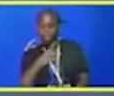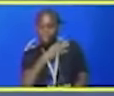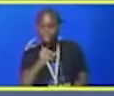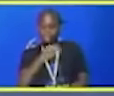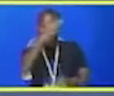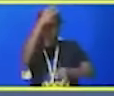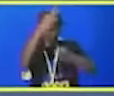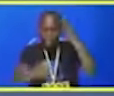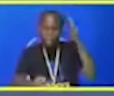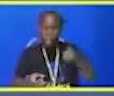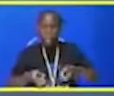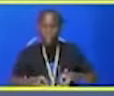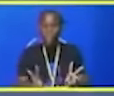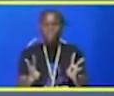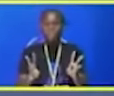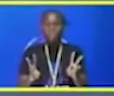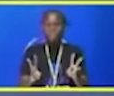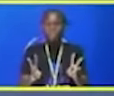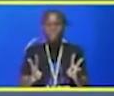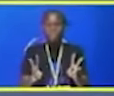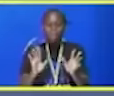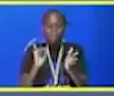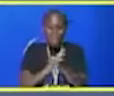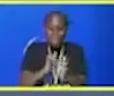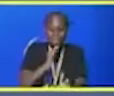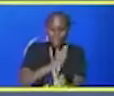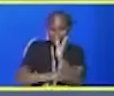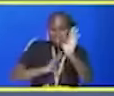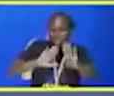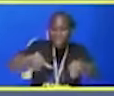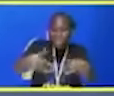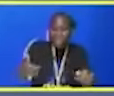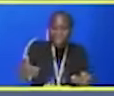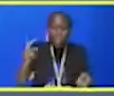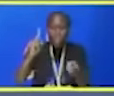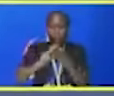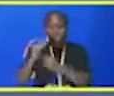granted by God to know him is to know his power.